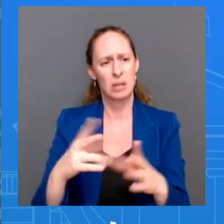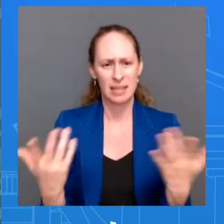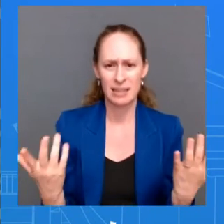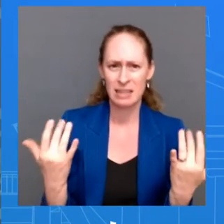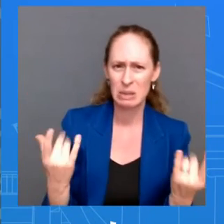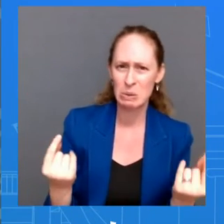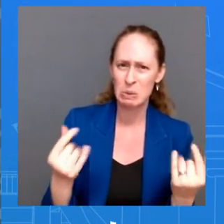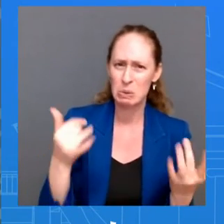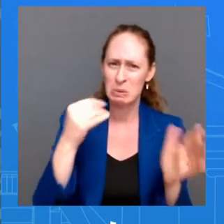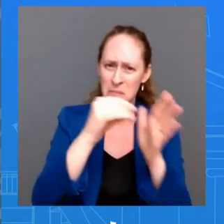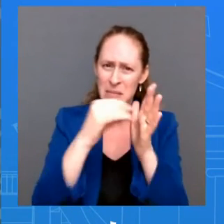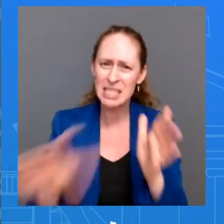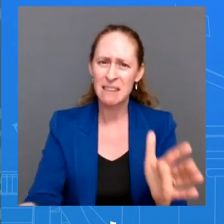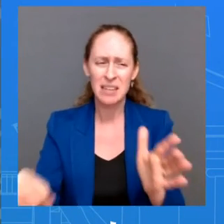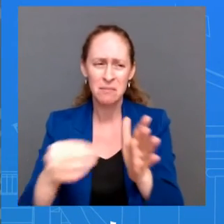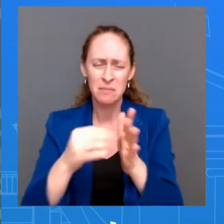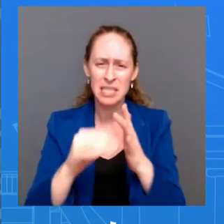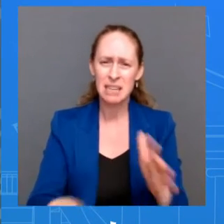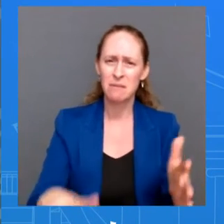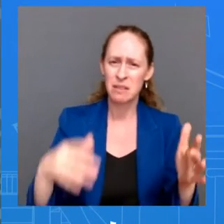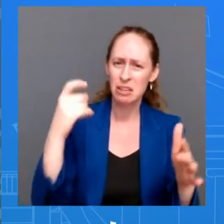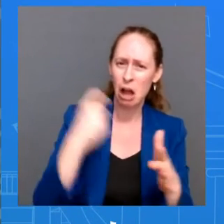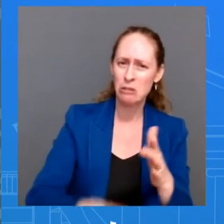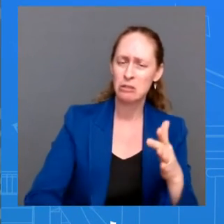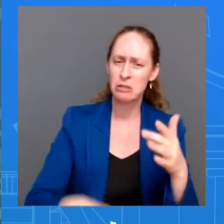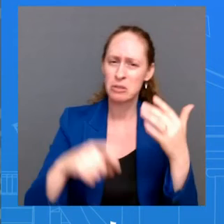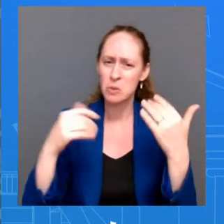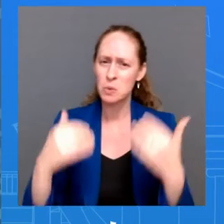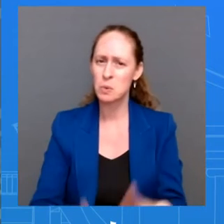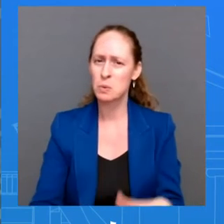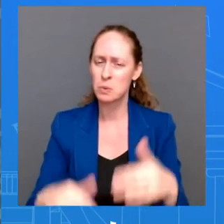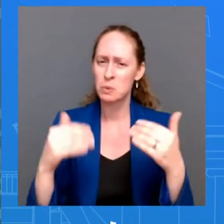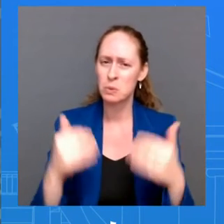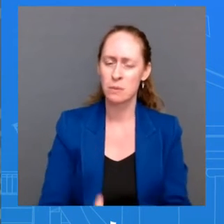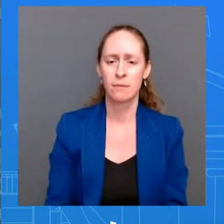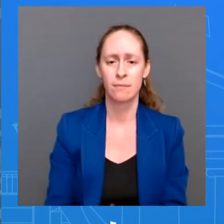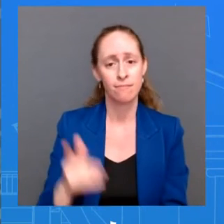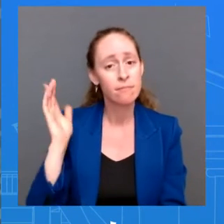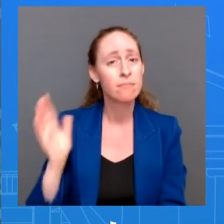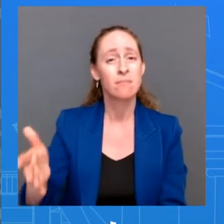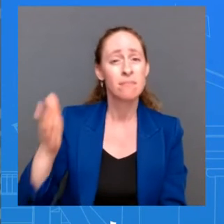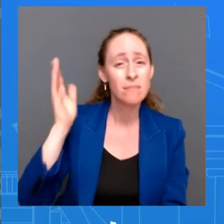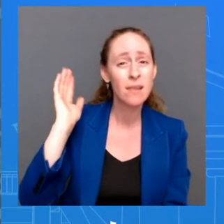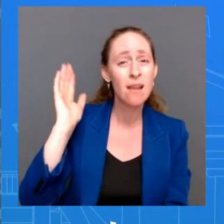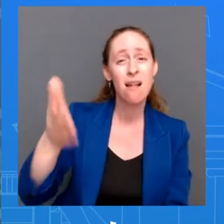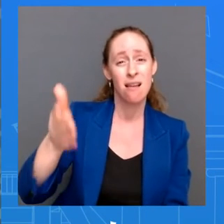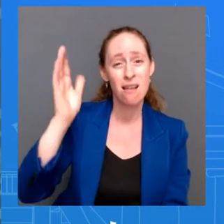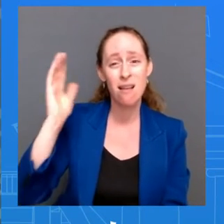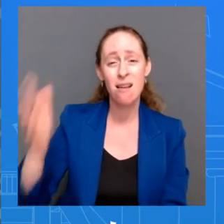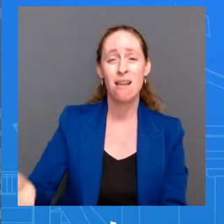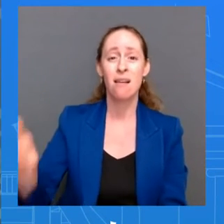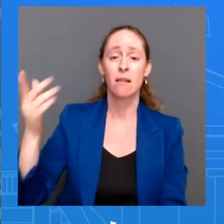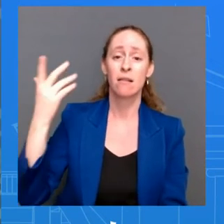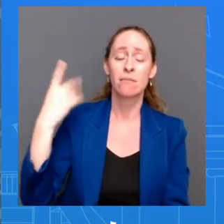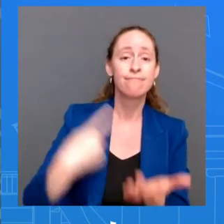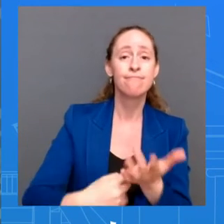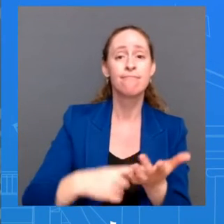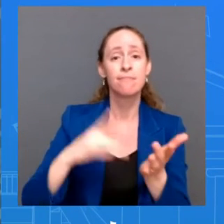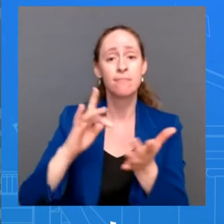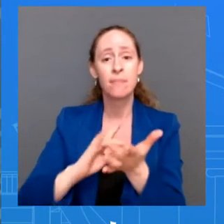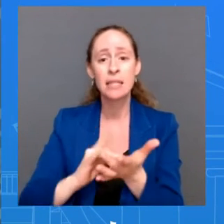talking about pharmaceutical drugs, and in particular insulin, and how expensive that is for families. You have heard him talk about